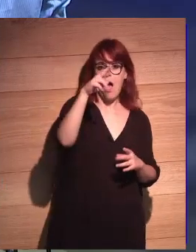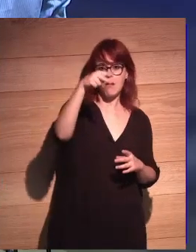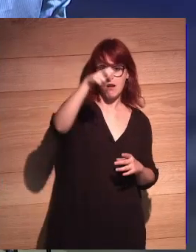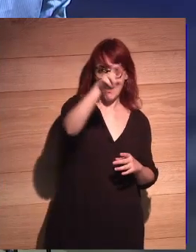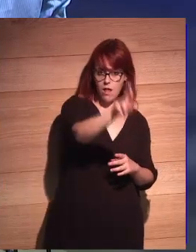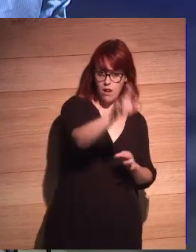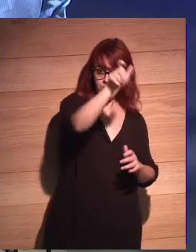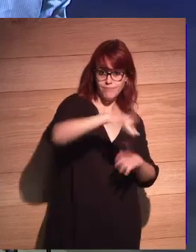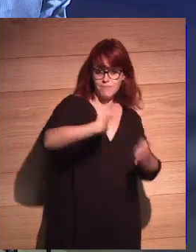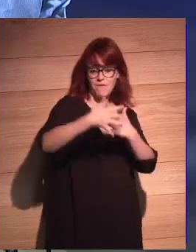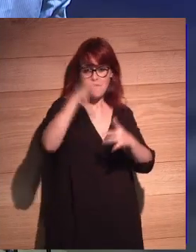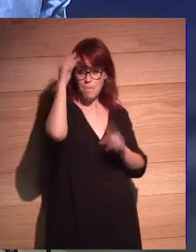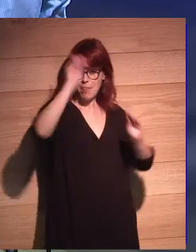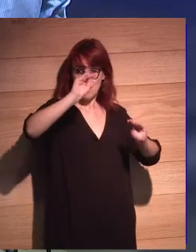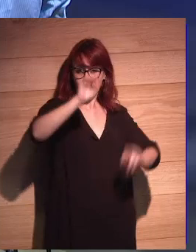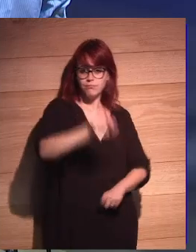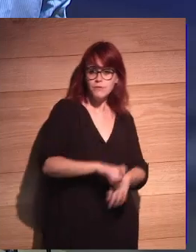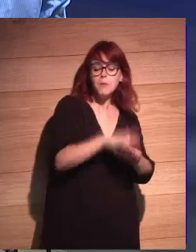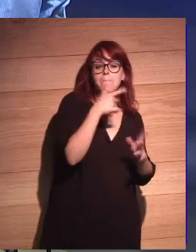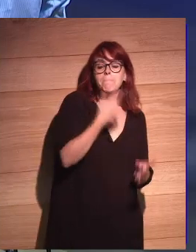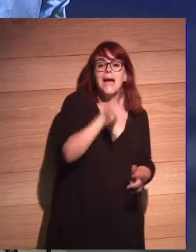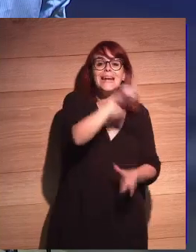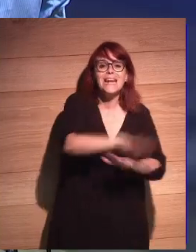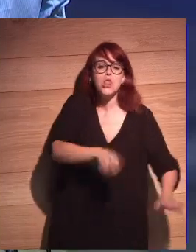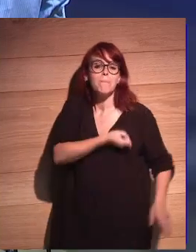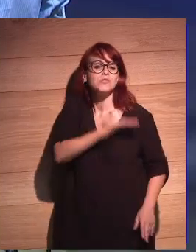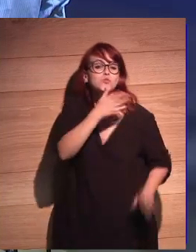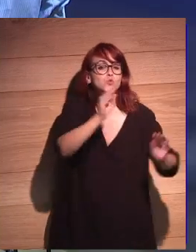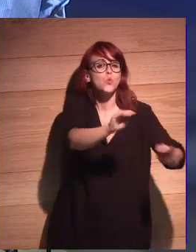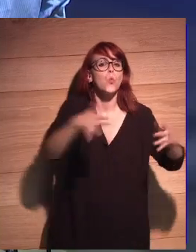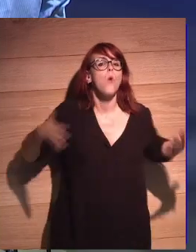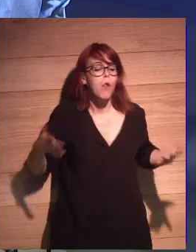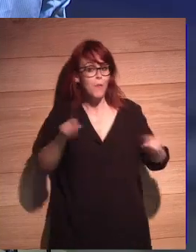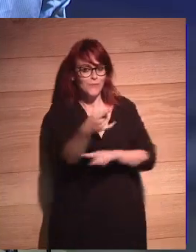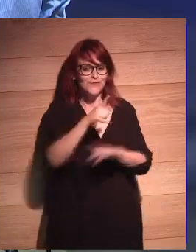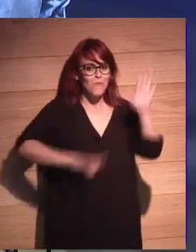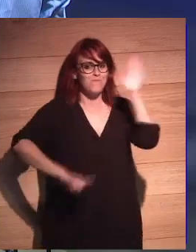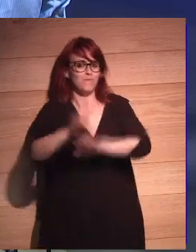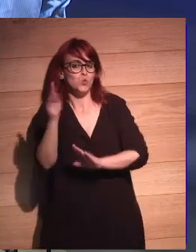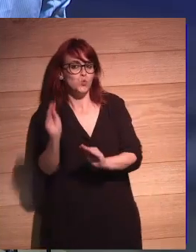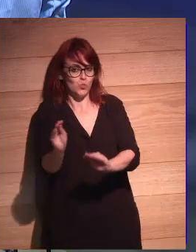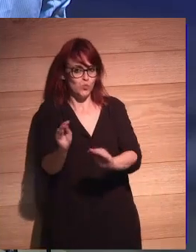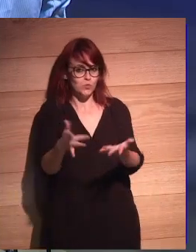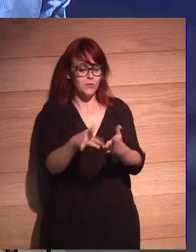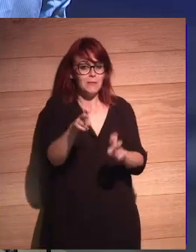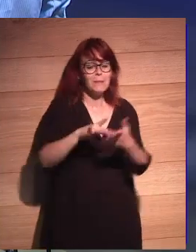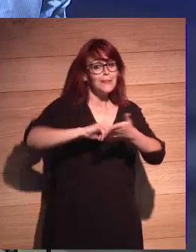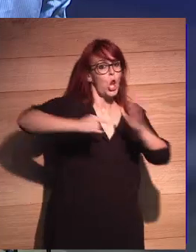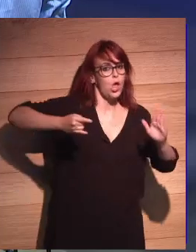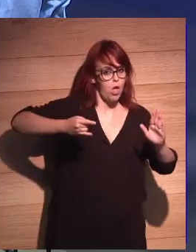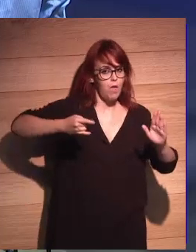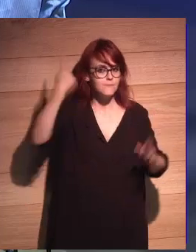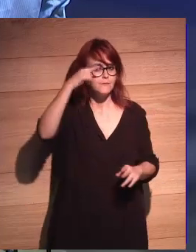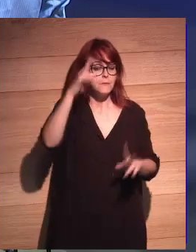and our initial goal was to focus on discovering what's children's passion, and from there on to make them develop